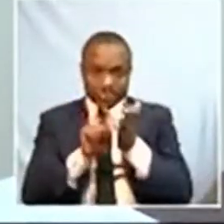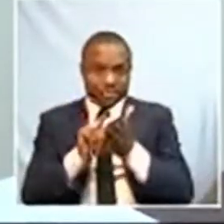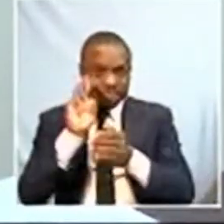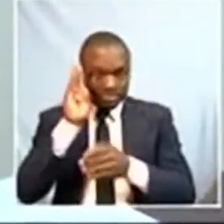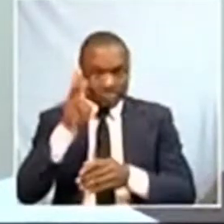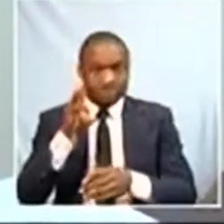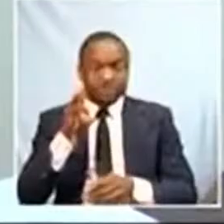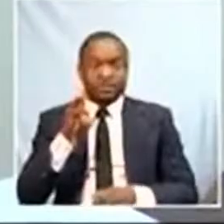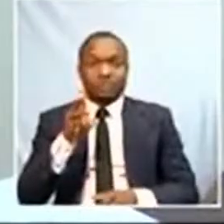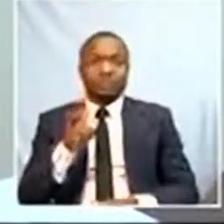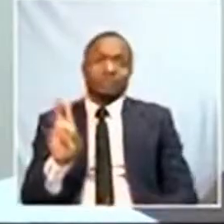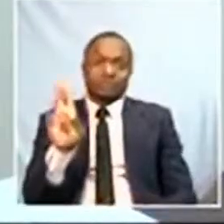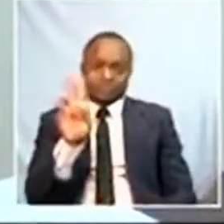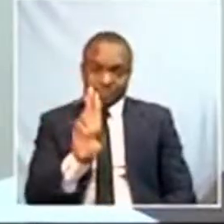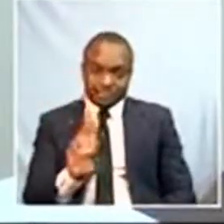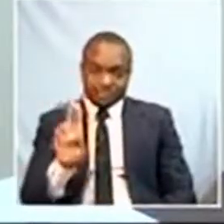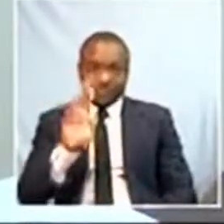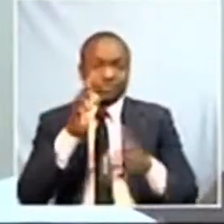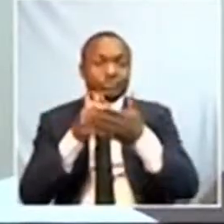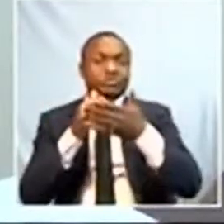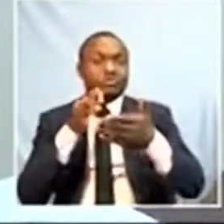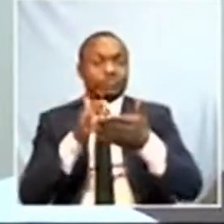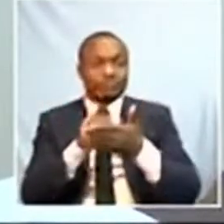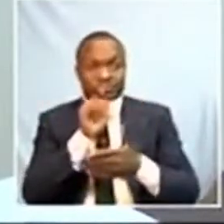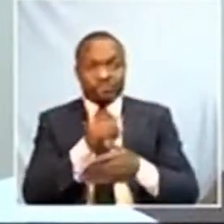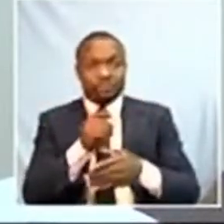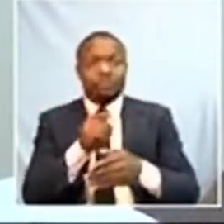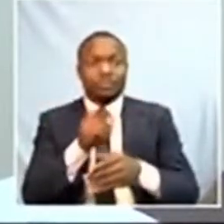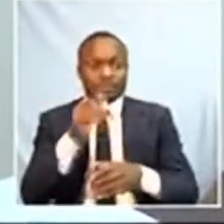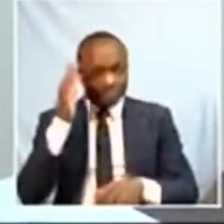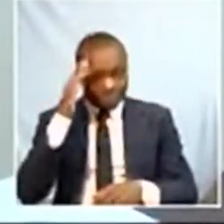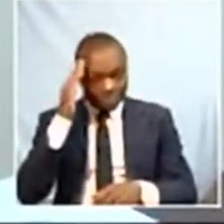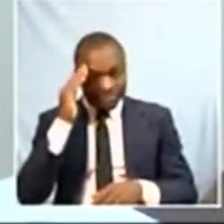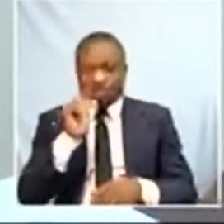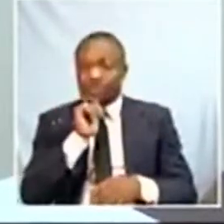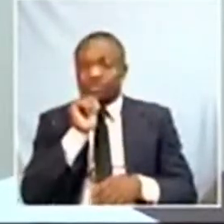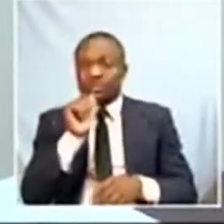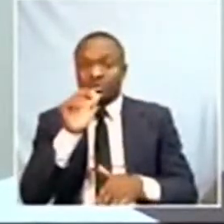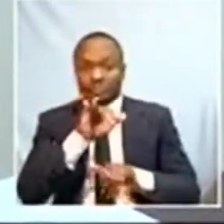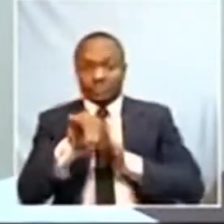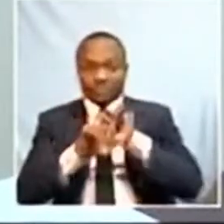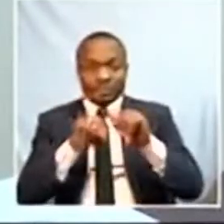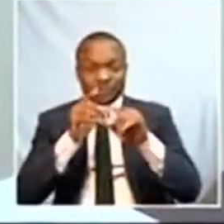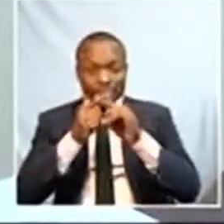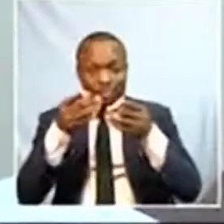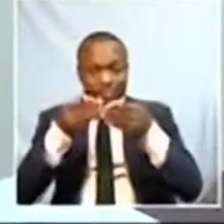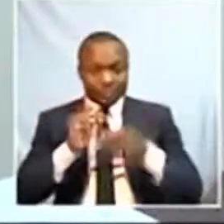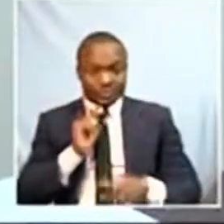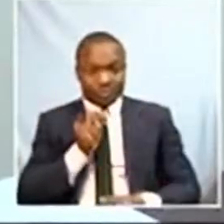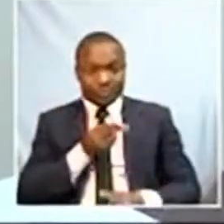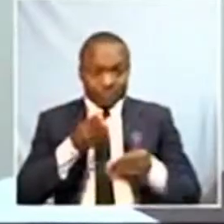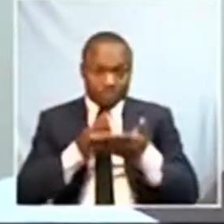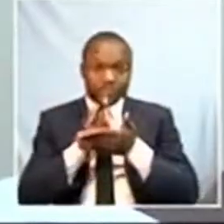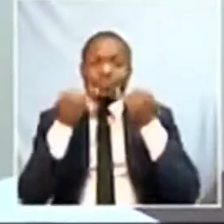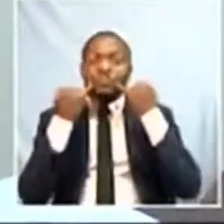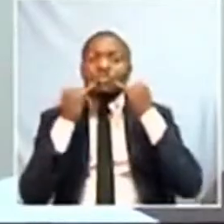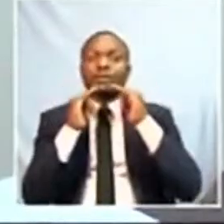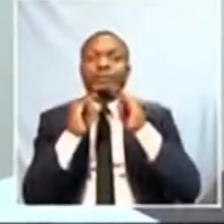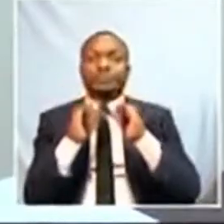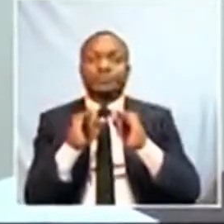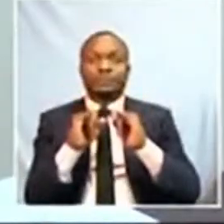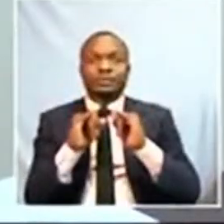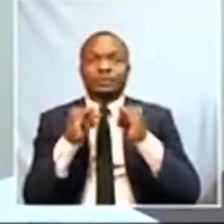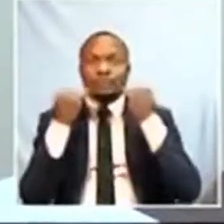will be used against you. I have no doubt in my mind that you wouldn't take that route and that you're going to give us factual information this